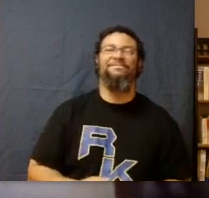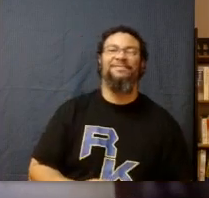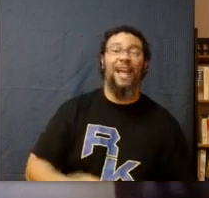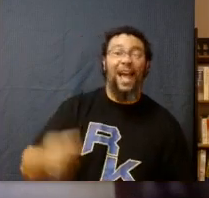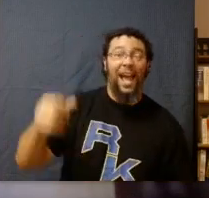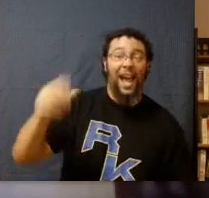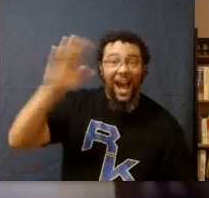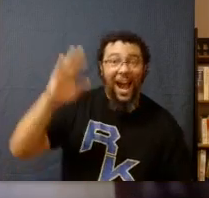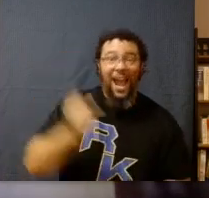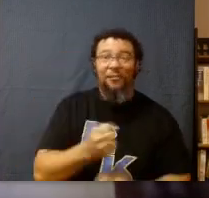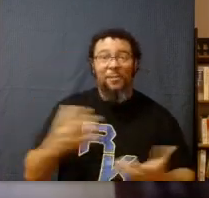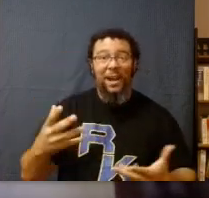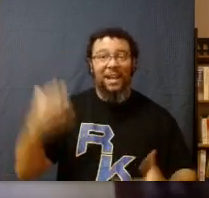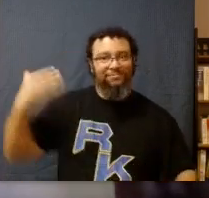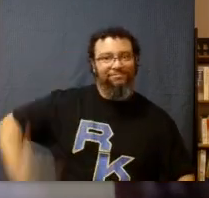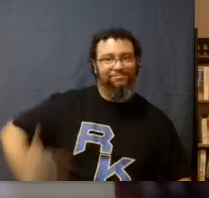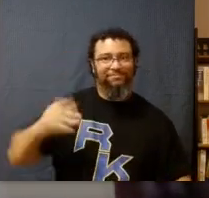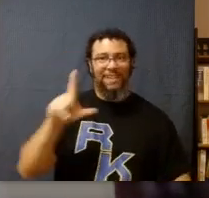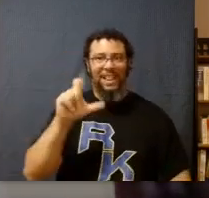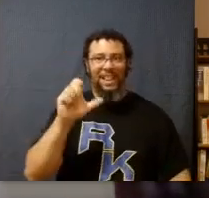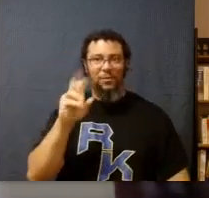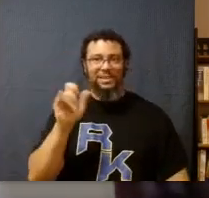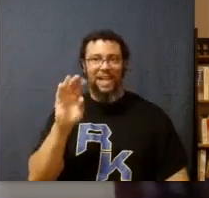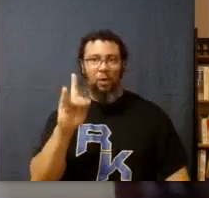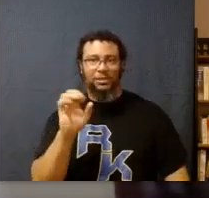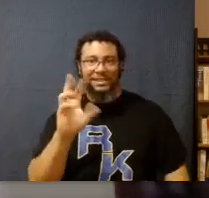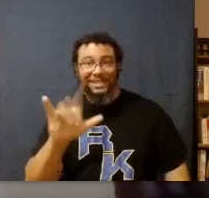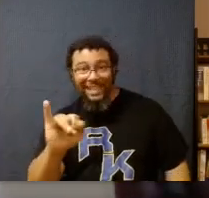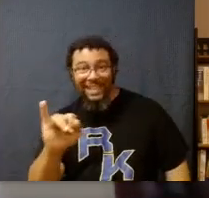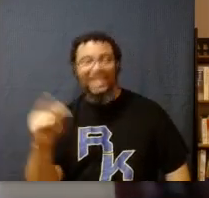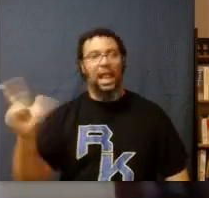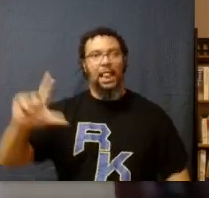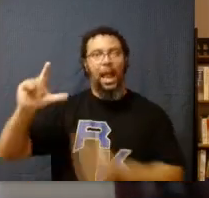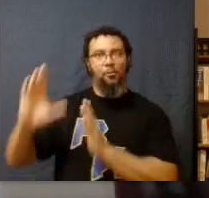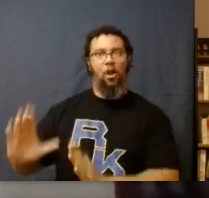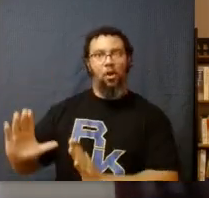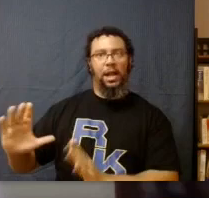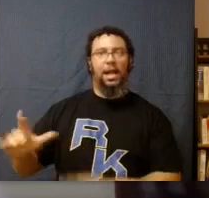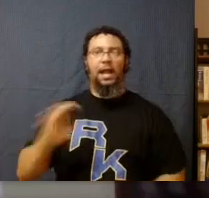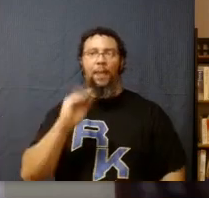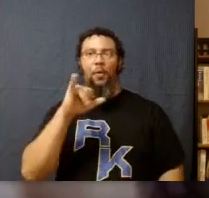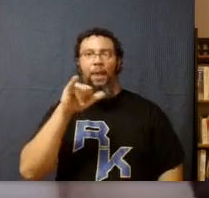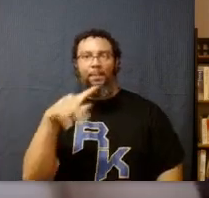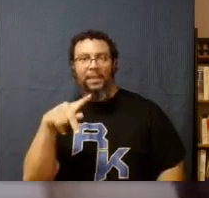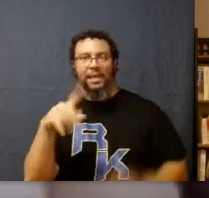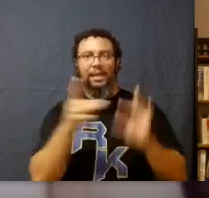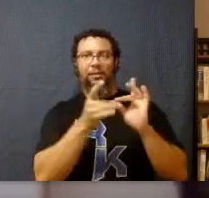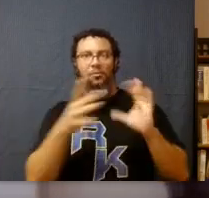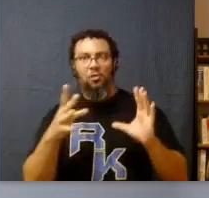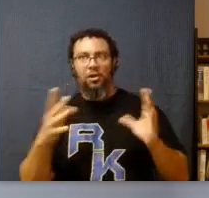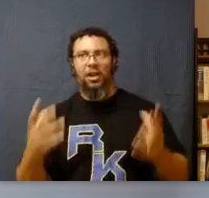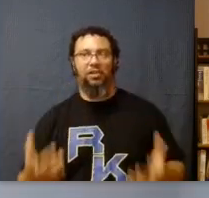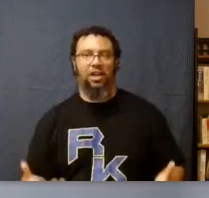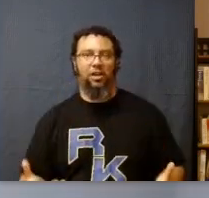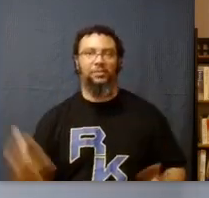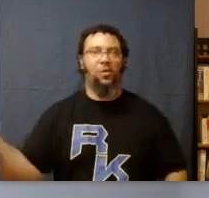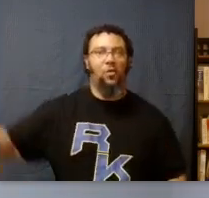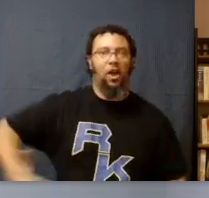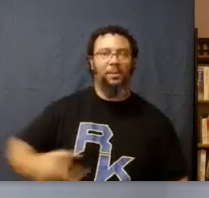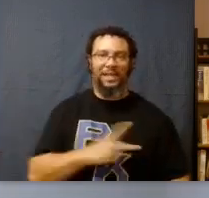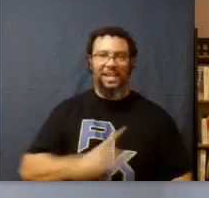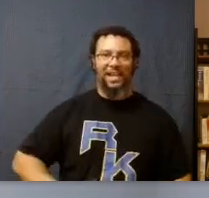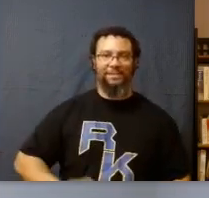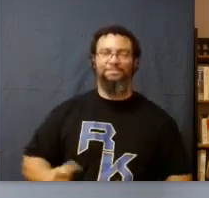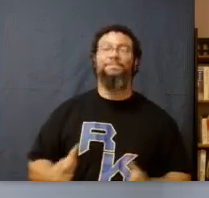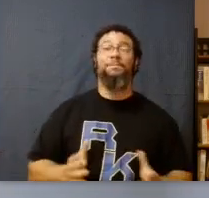Hi, I'm Ms. Lewandowski. I am the librarian and the MYP coordinator at Rufus King High School. Welcome to King.